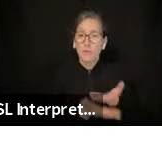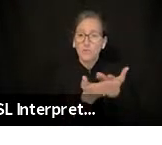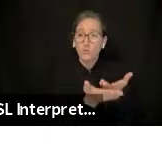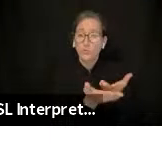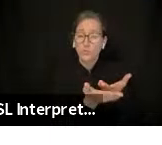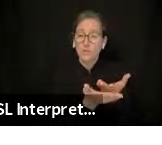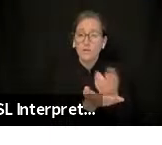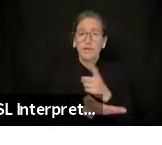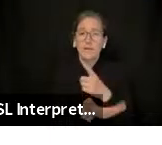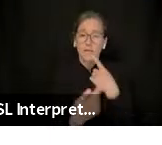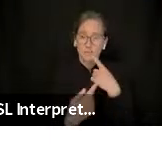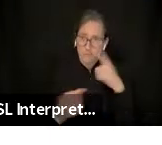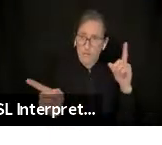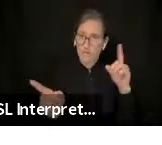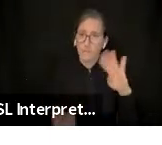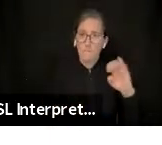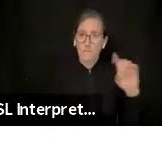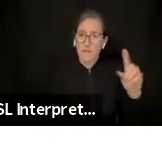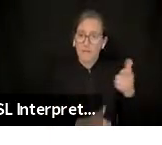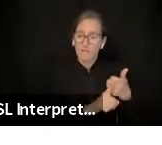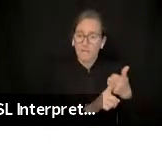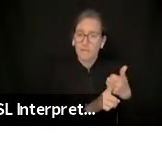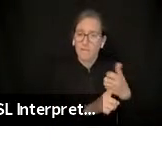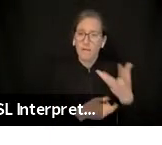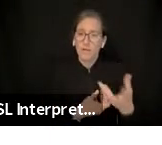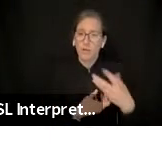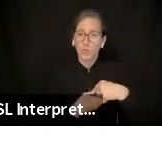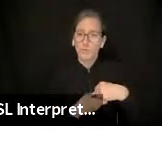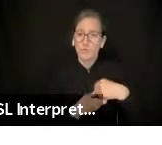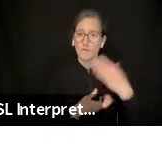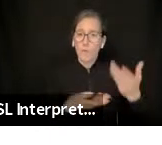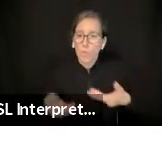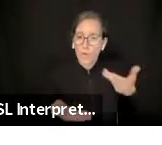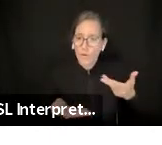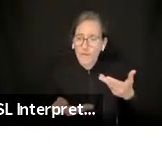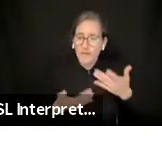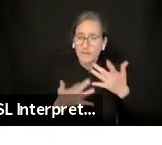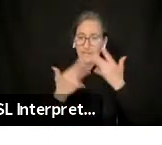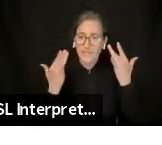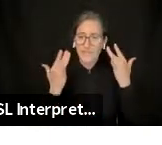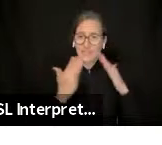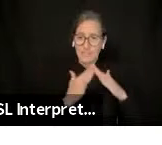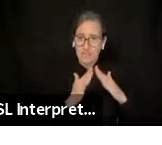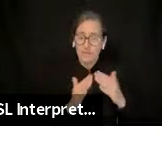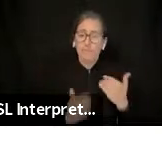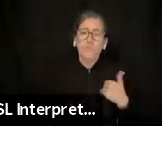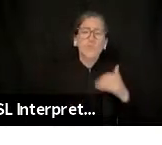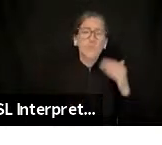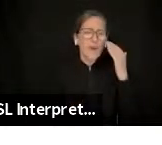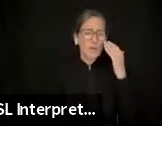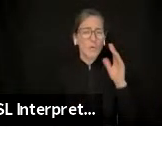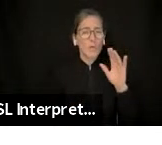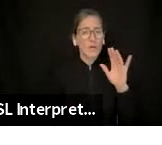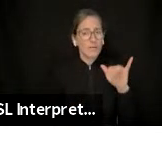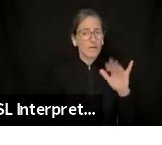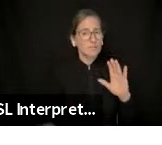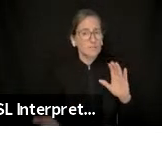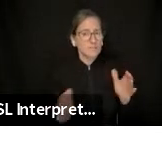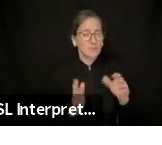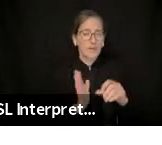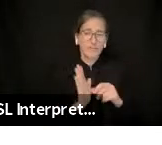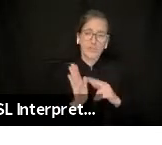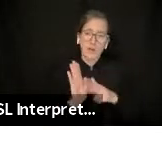and welcoming city. And I know that that sounds like a marker point, and it's